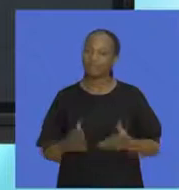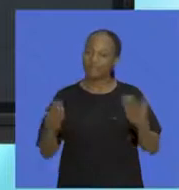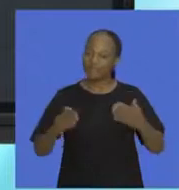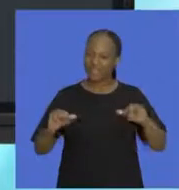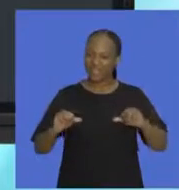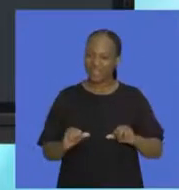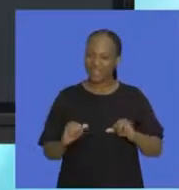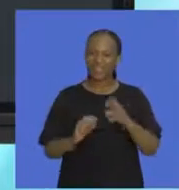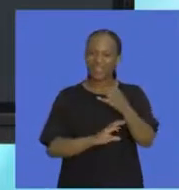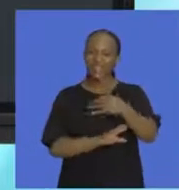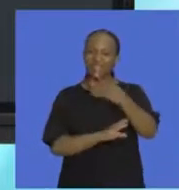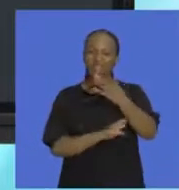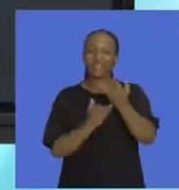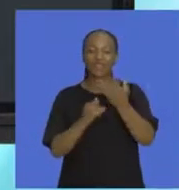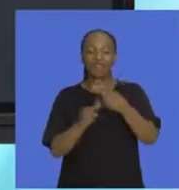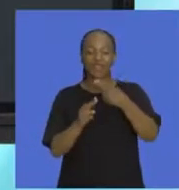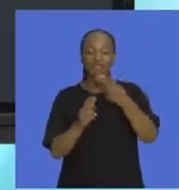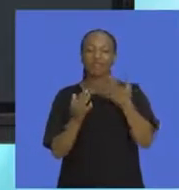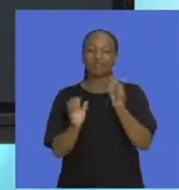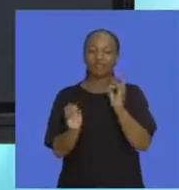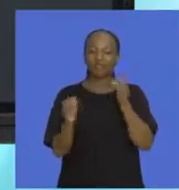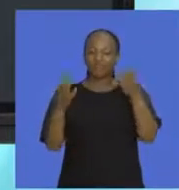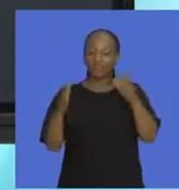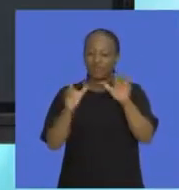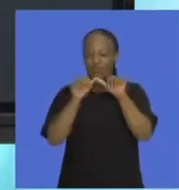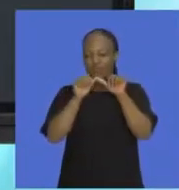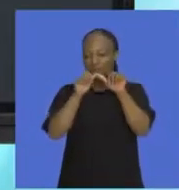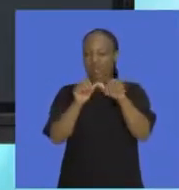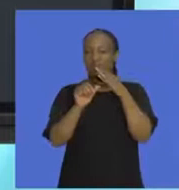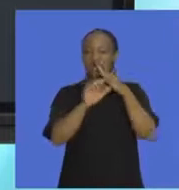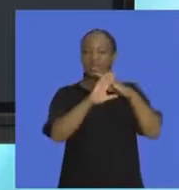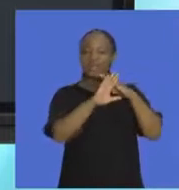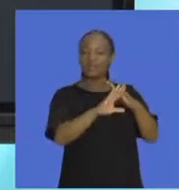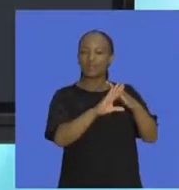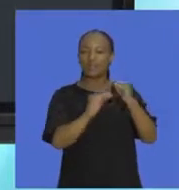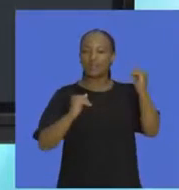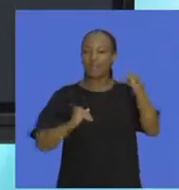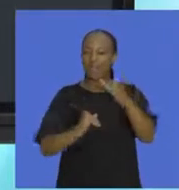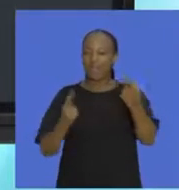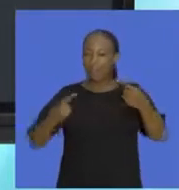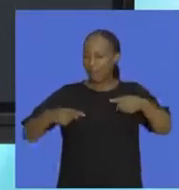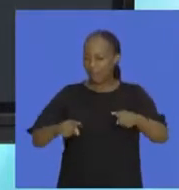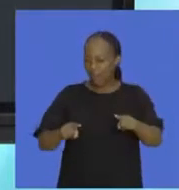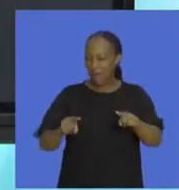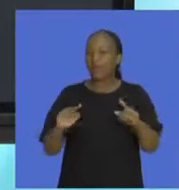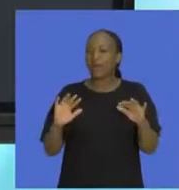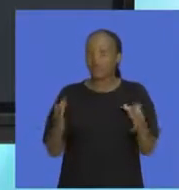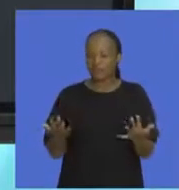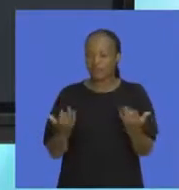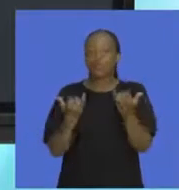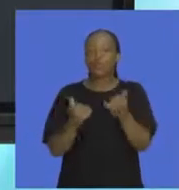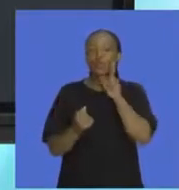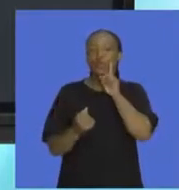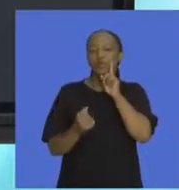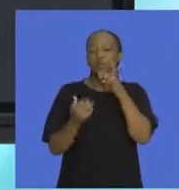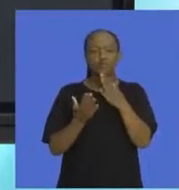Welcome back to our third and final segment. We're still discussing resistors in parallel. Now we want to verify,